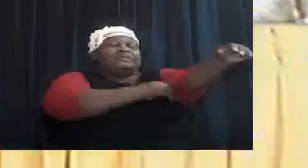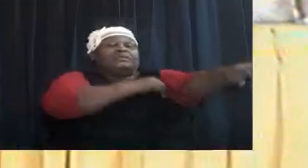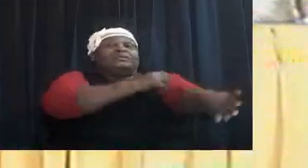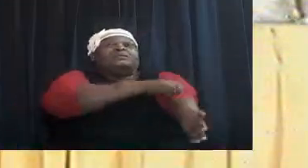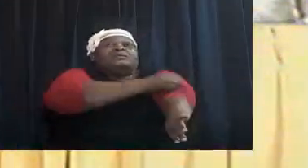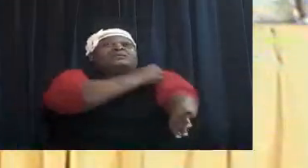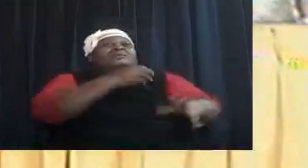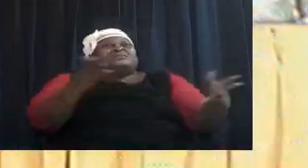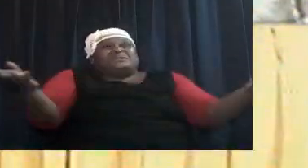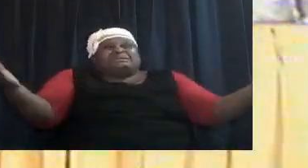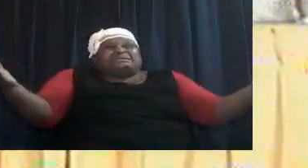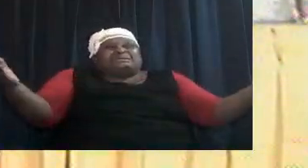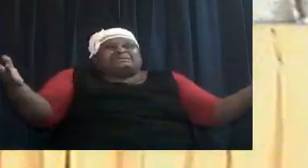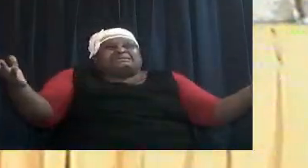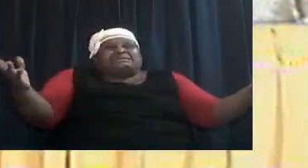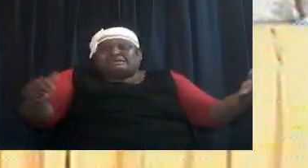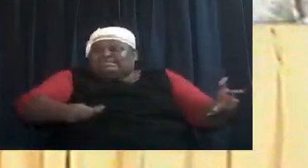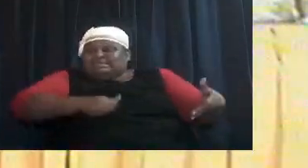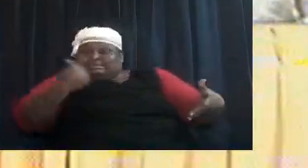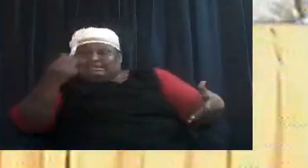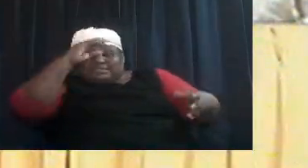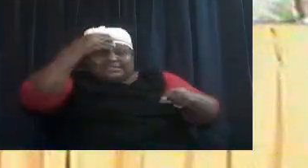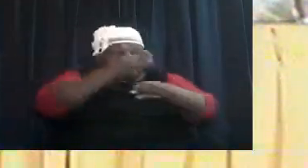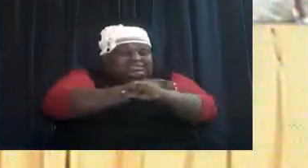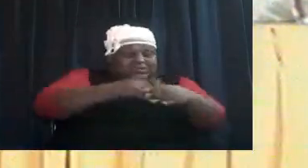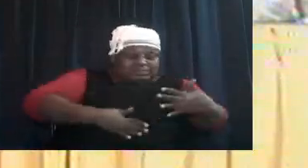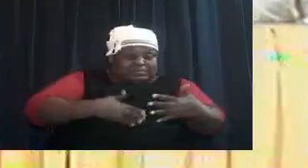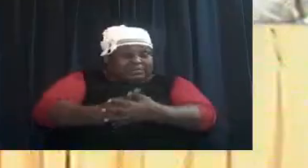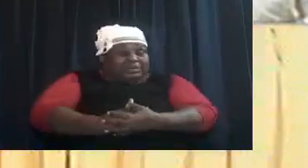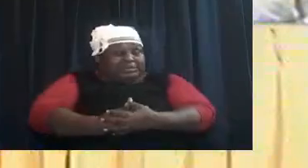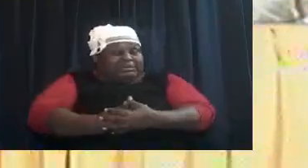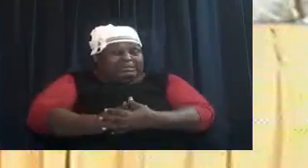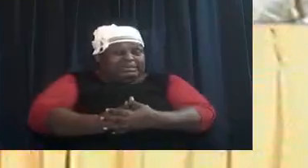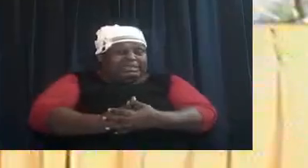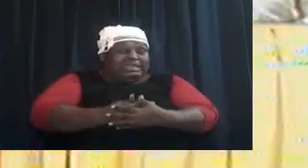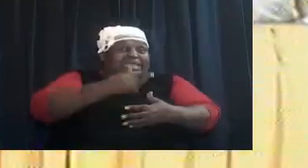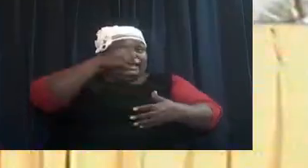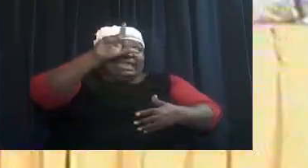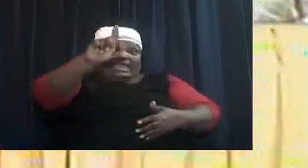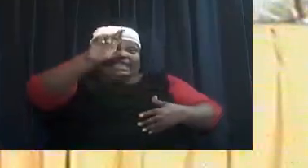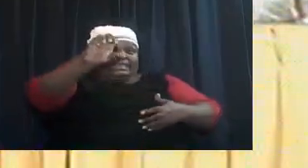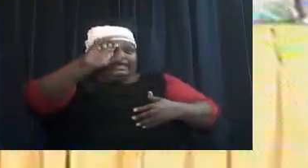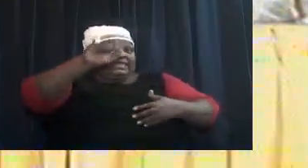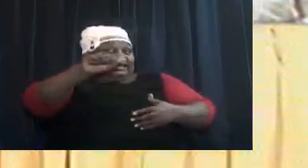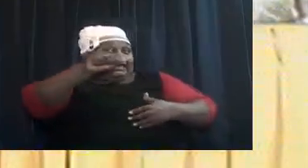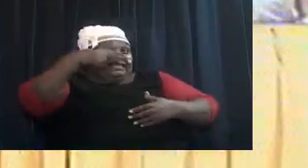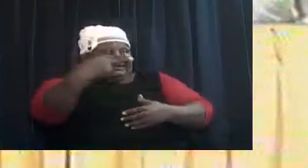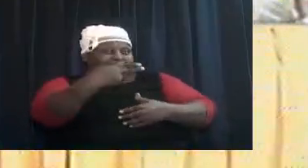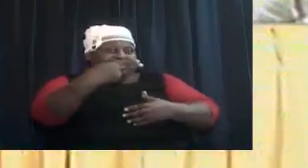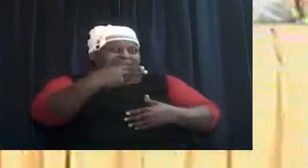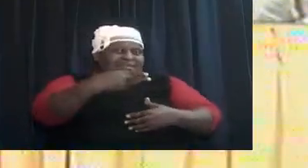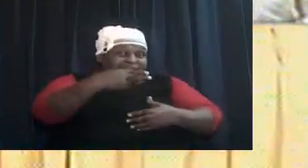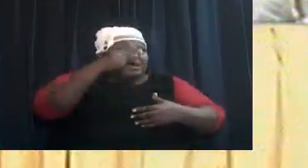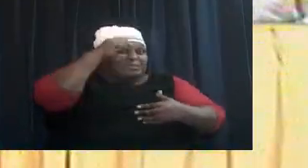When another son was born, she said, well, my husband is going to love me now.